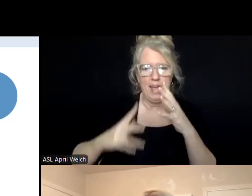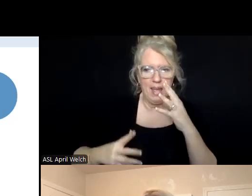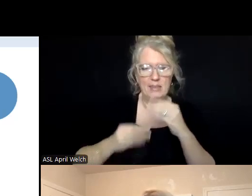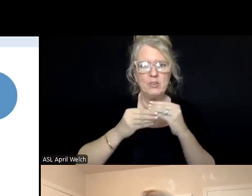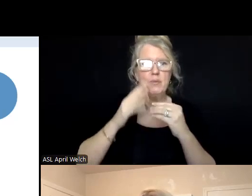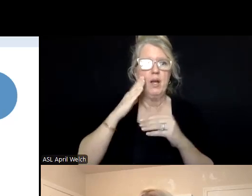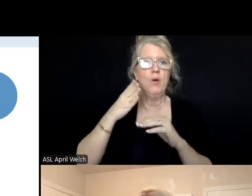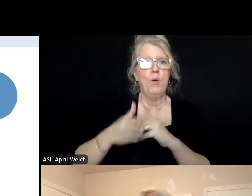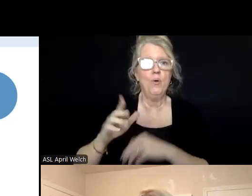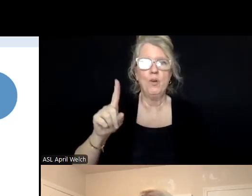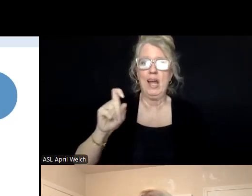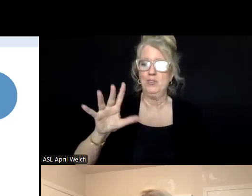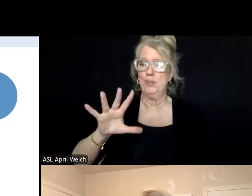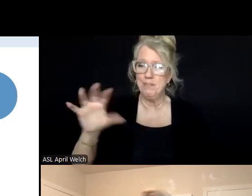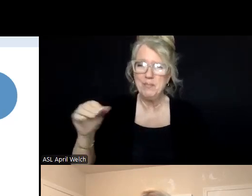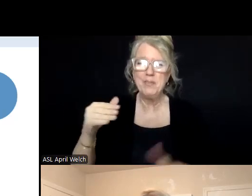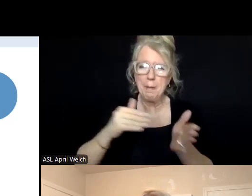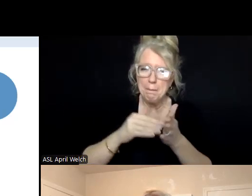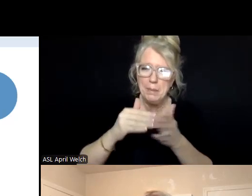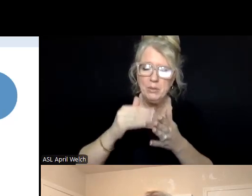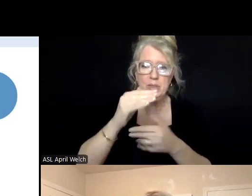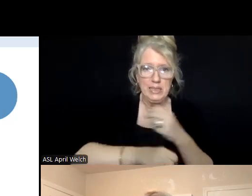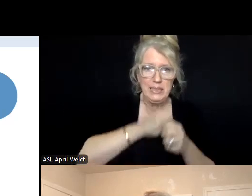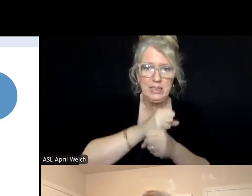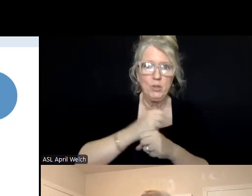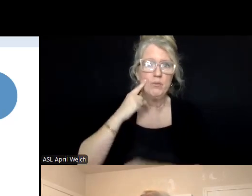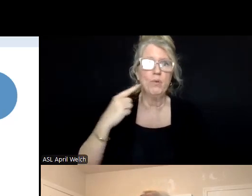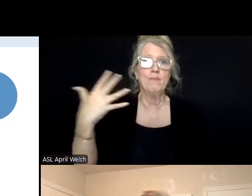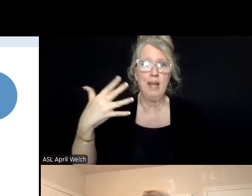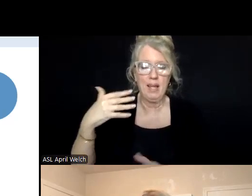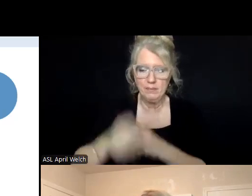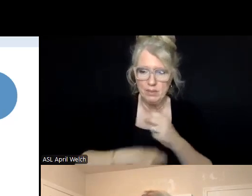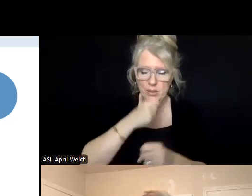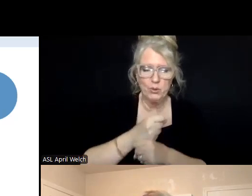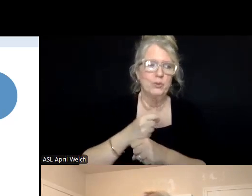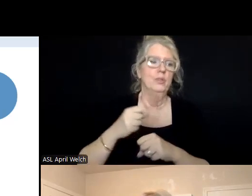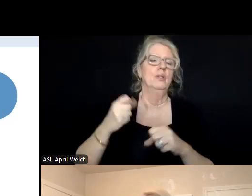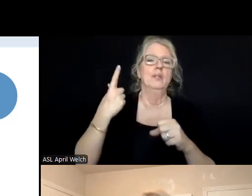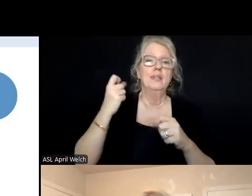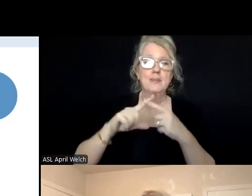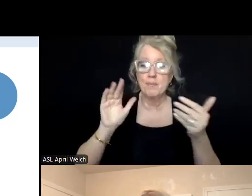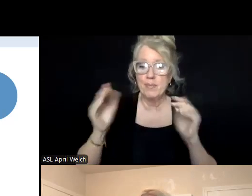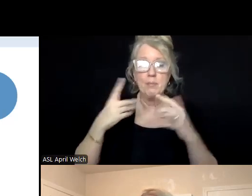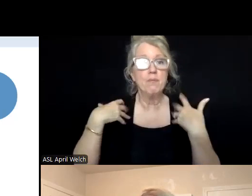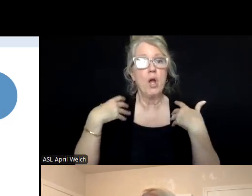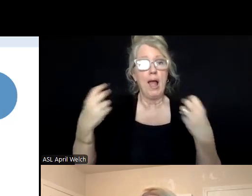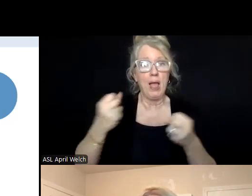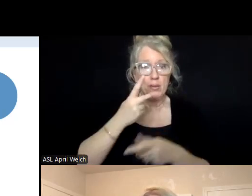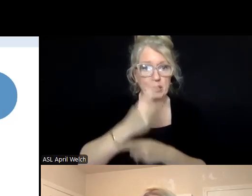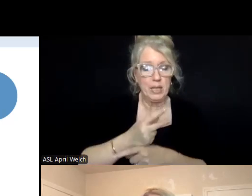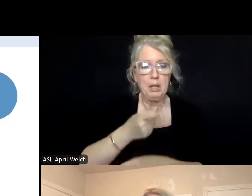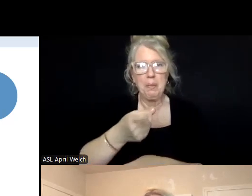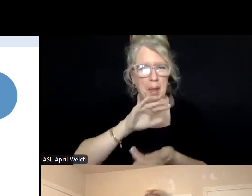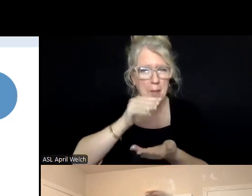at $150 million a year for 5 years. Again, compared to healthcare, this is a small